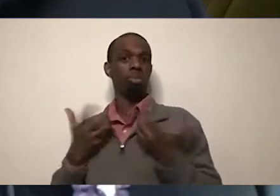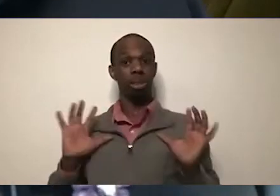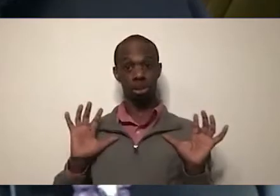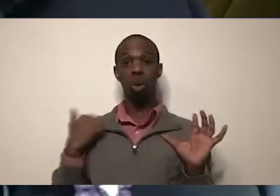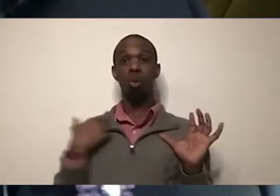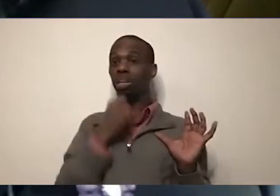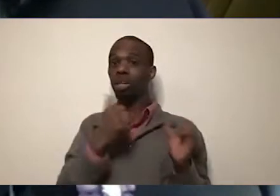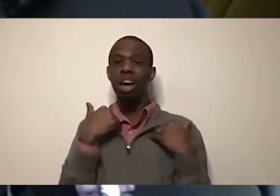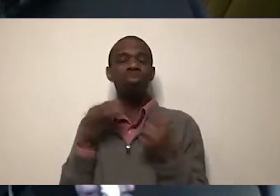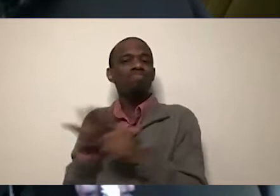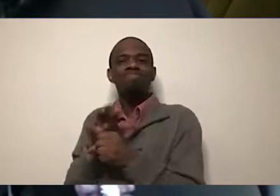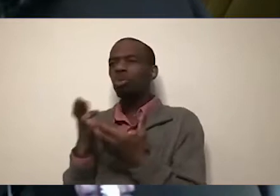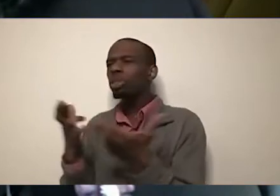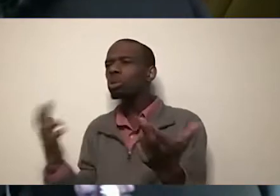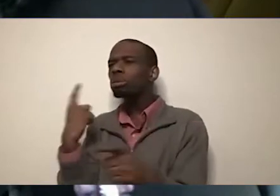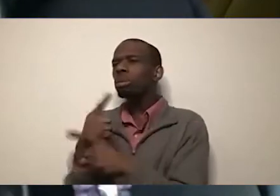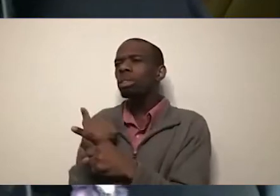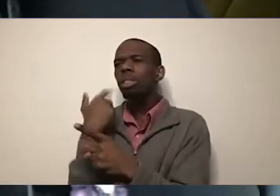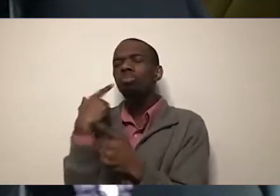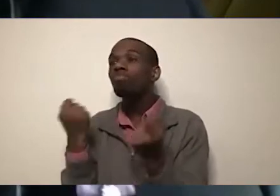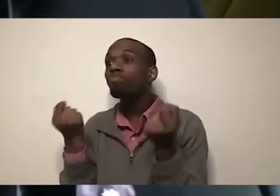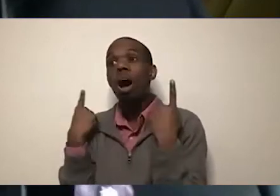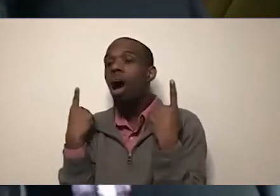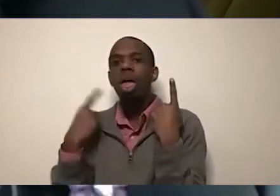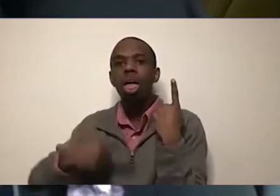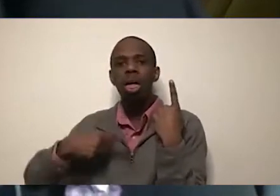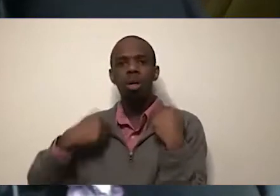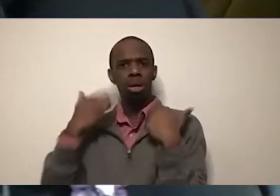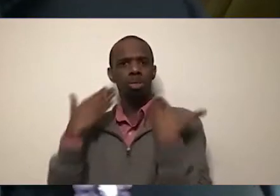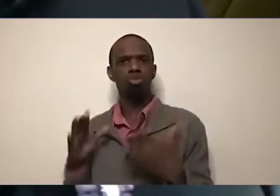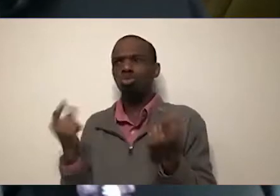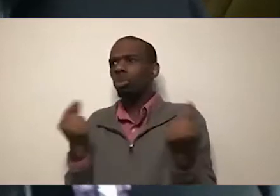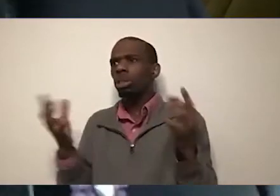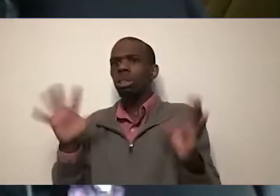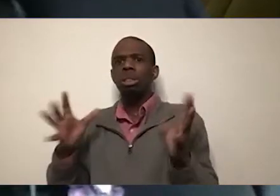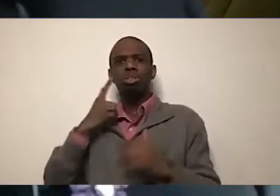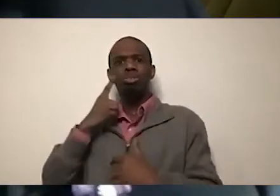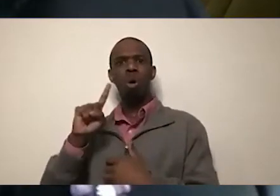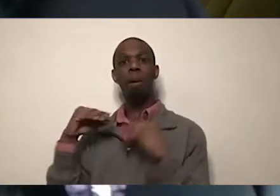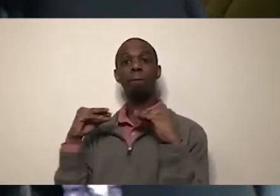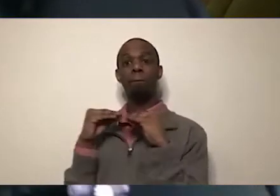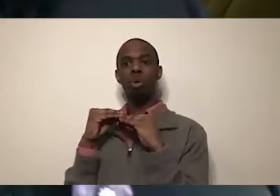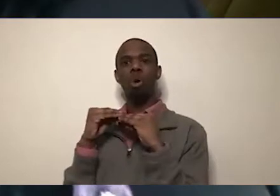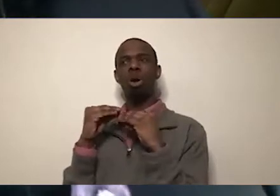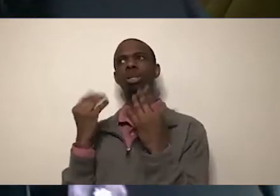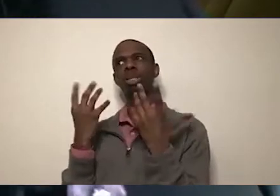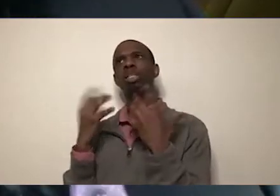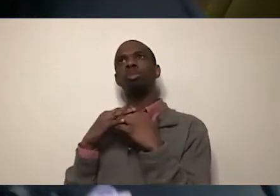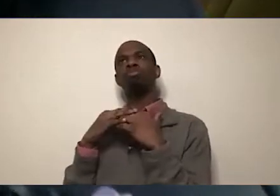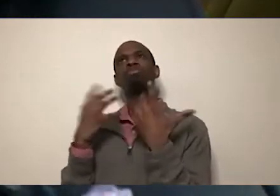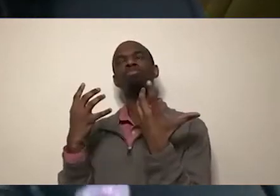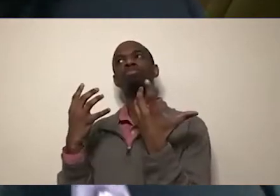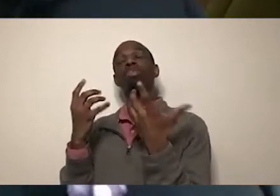about the more subtle manifestations. We knew that lead assaulted the brain. We, among many other things, we